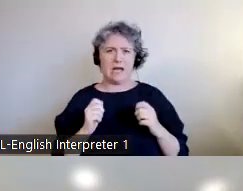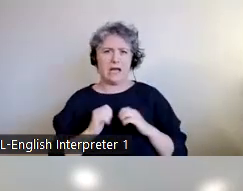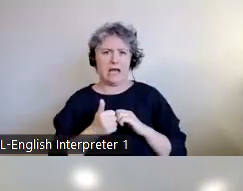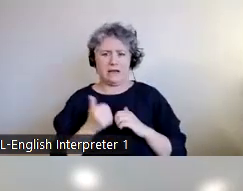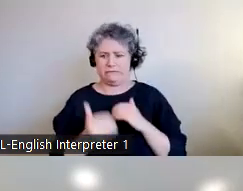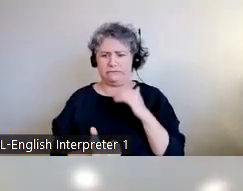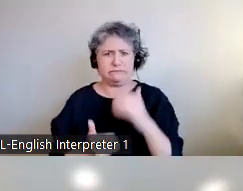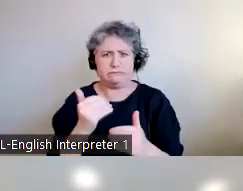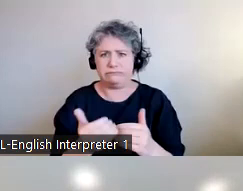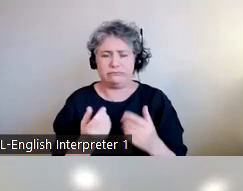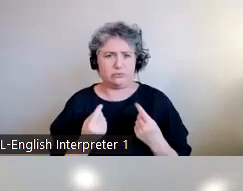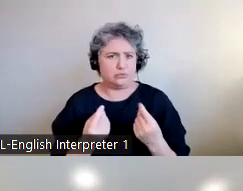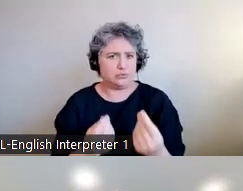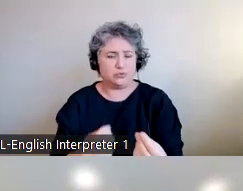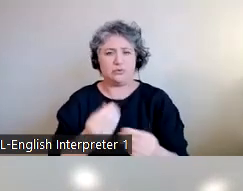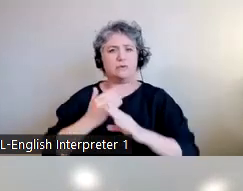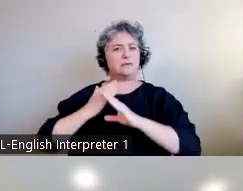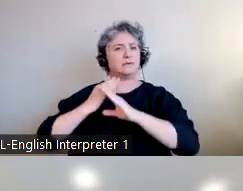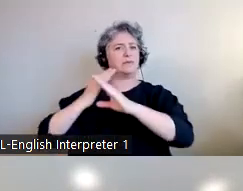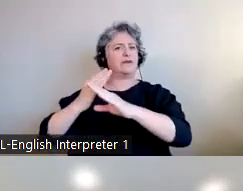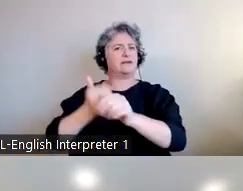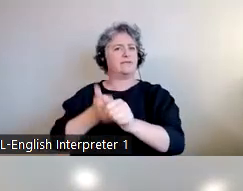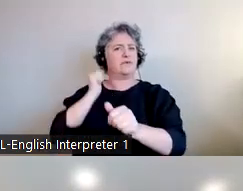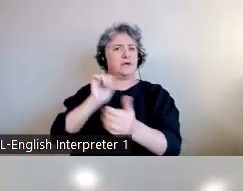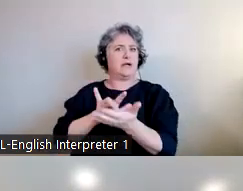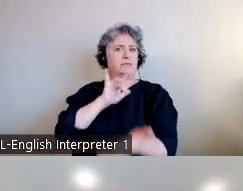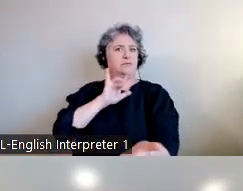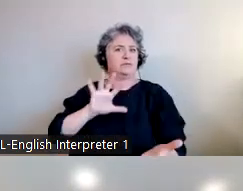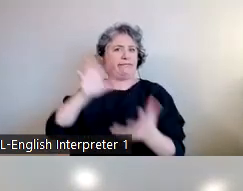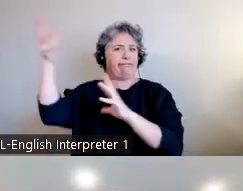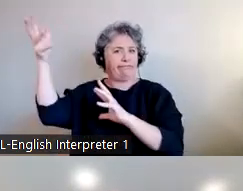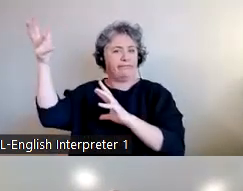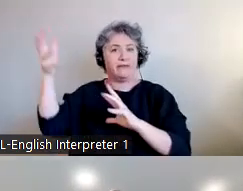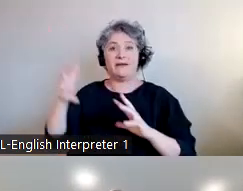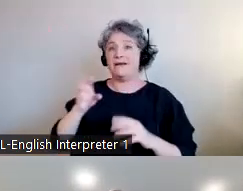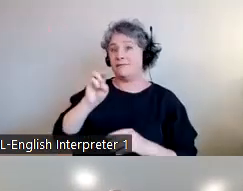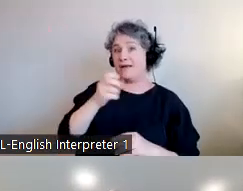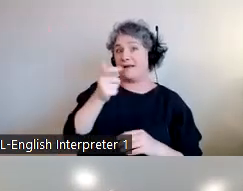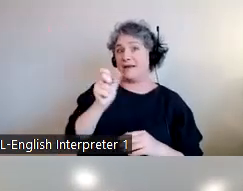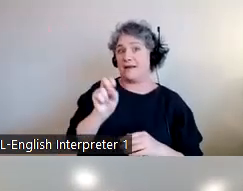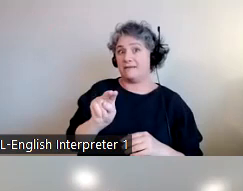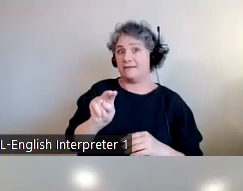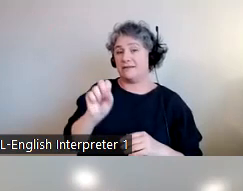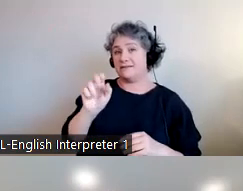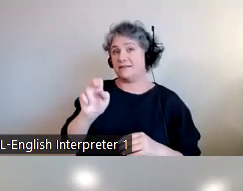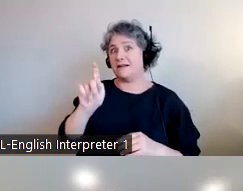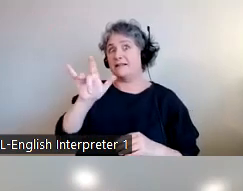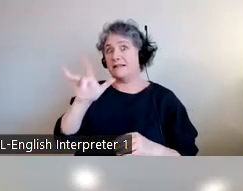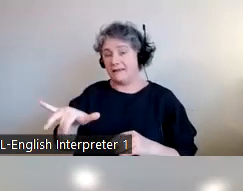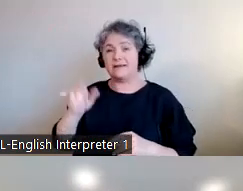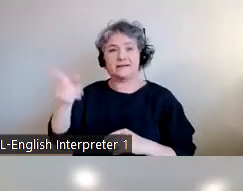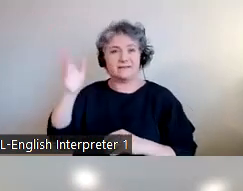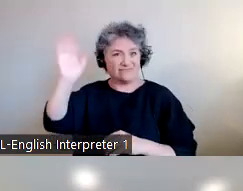And we are joined today with our presenter, Megan Stokely, who is the lawyer and advocate of North for Elders